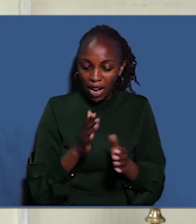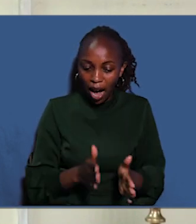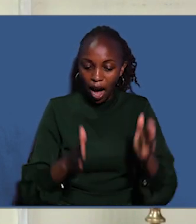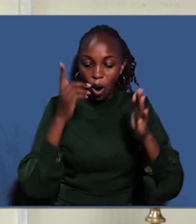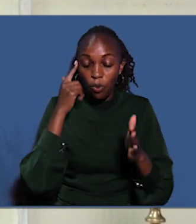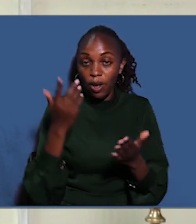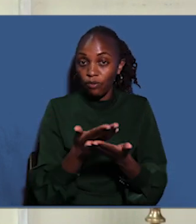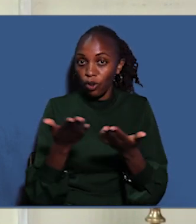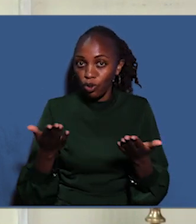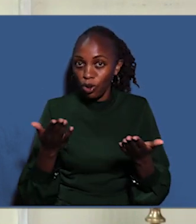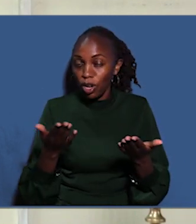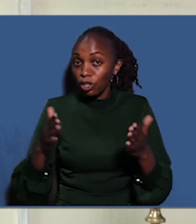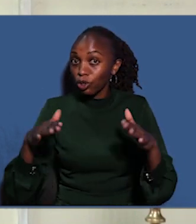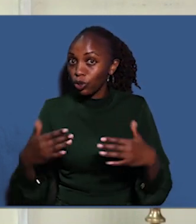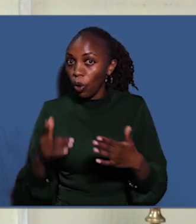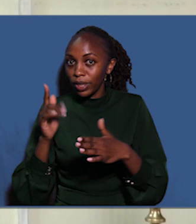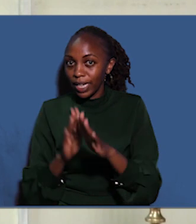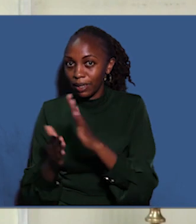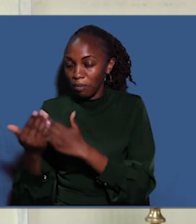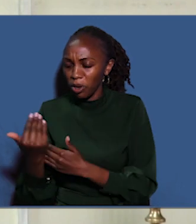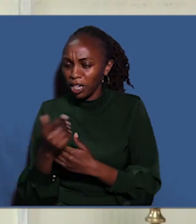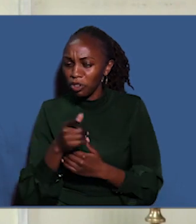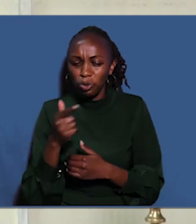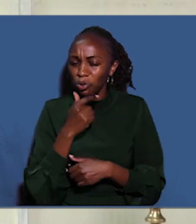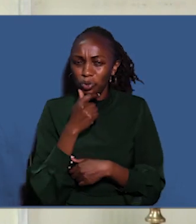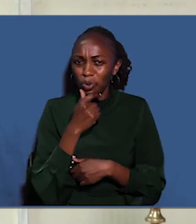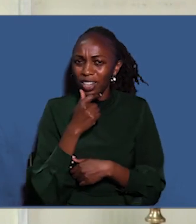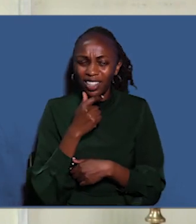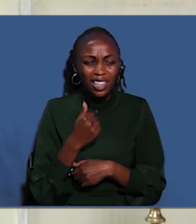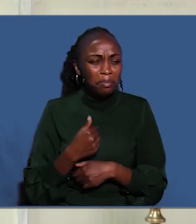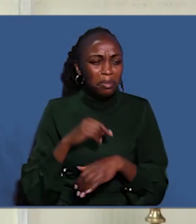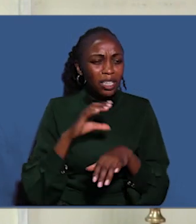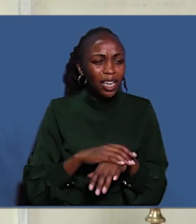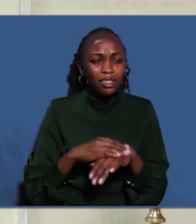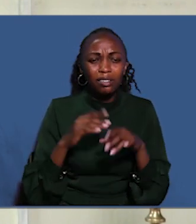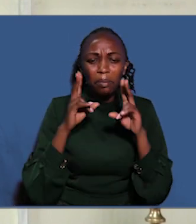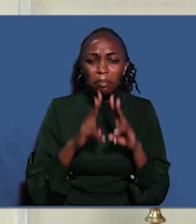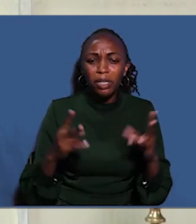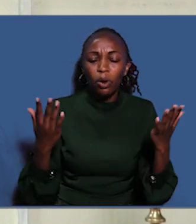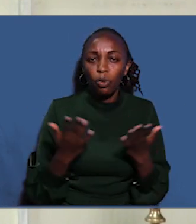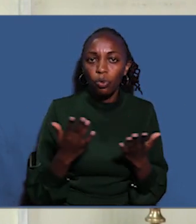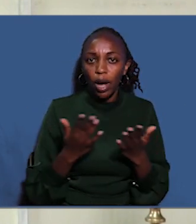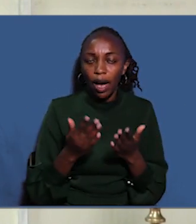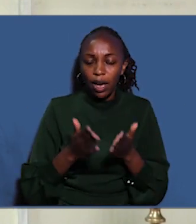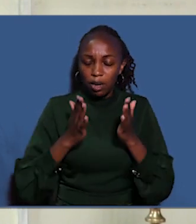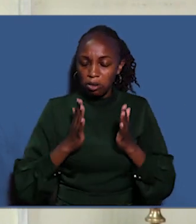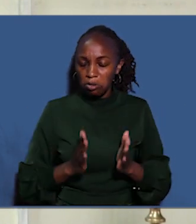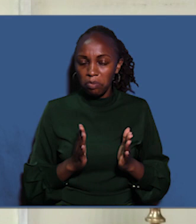you. So this morning, are you like wondering, where will I get peace? Human beings,